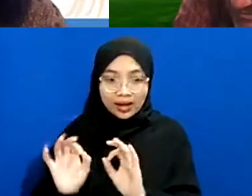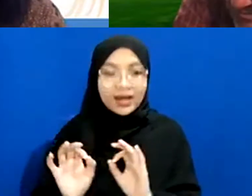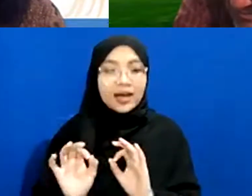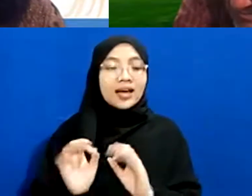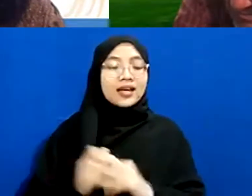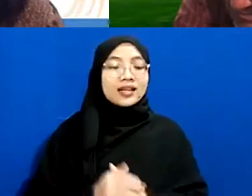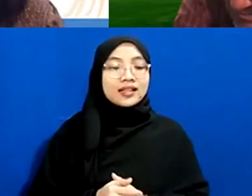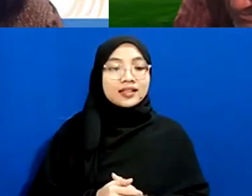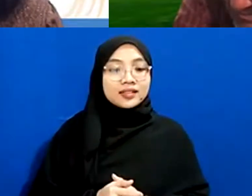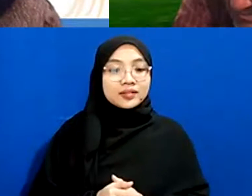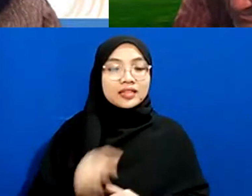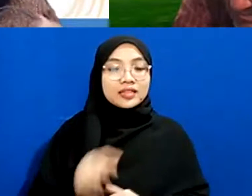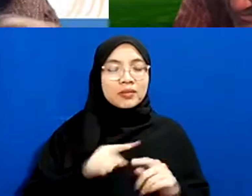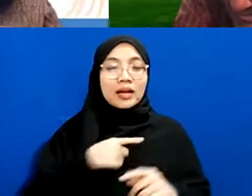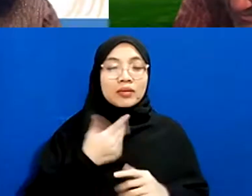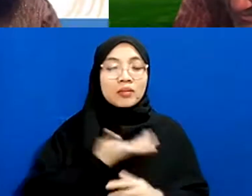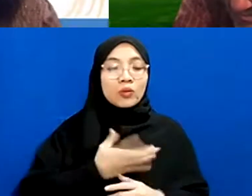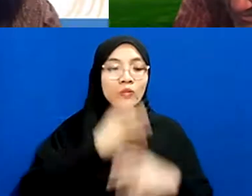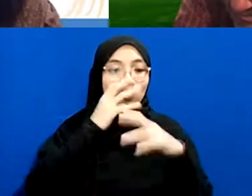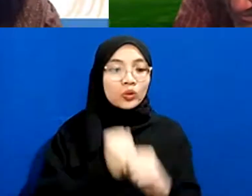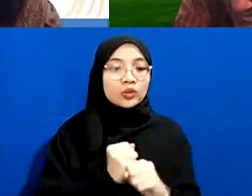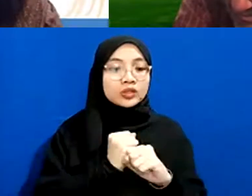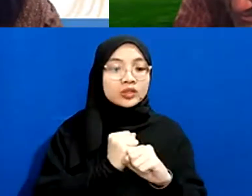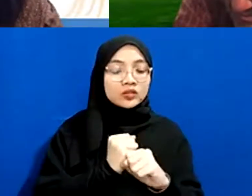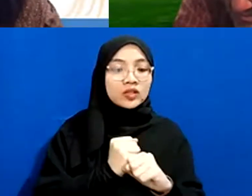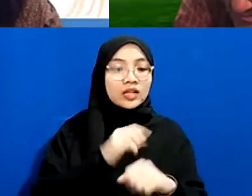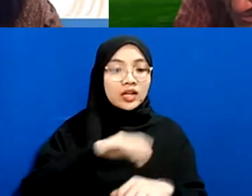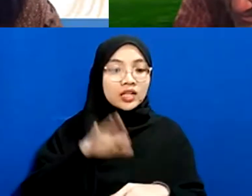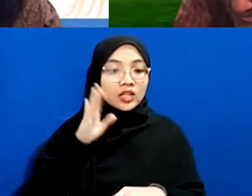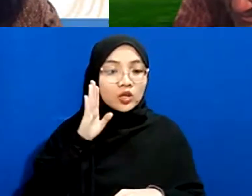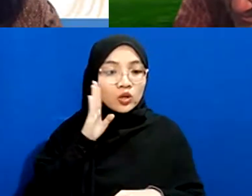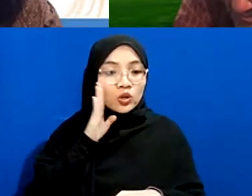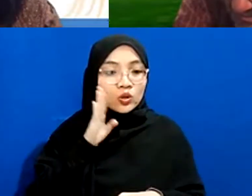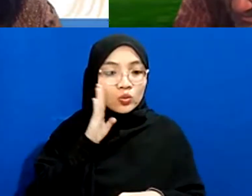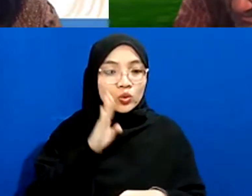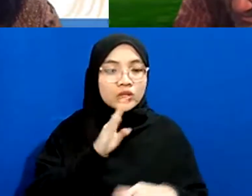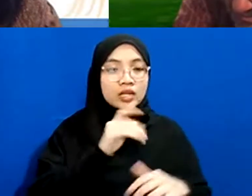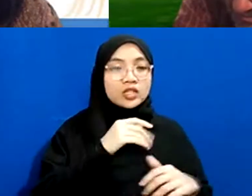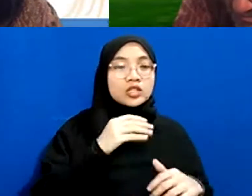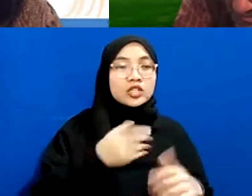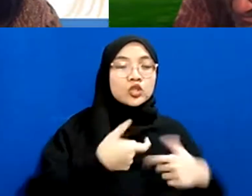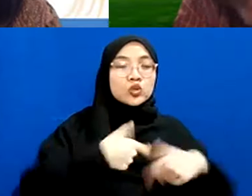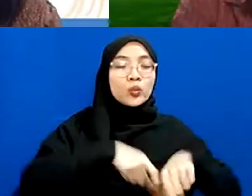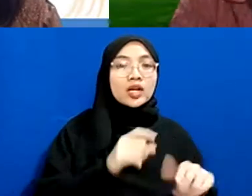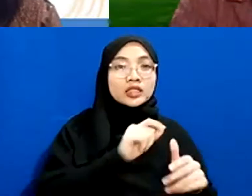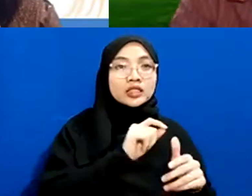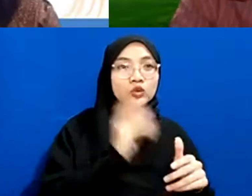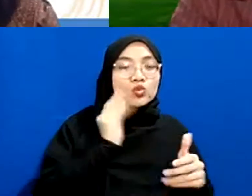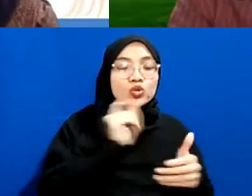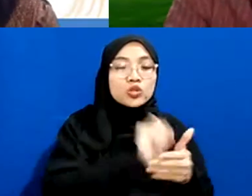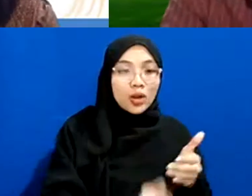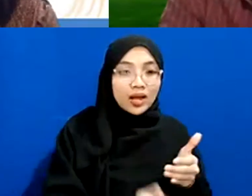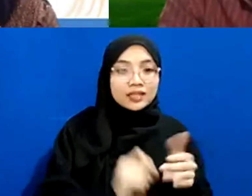the children in the school age. So thank you so much for all the input and the suggestion